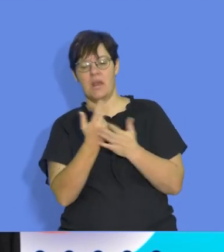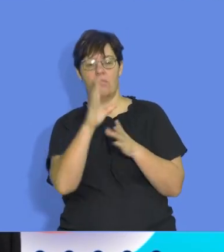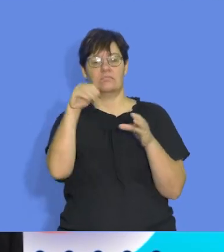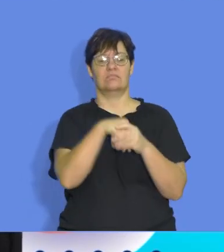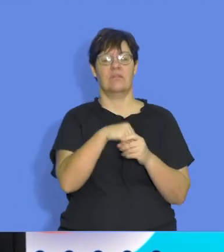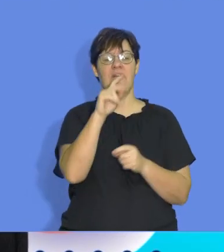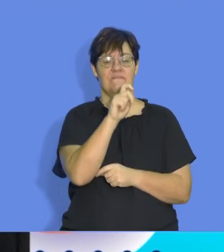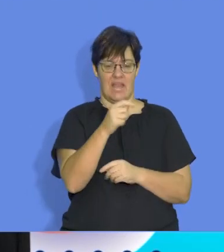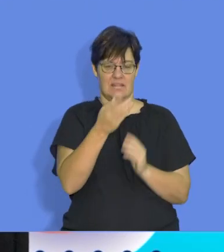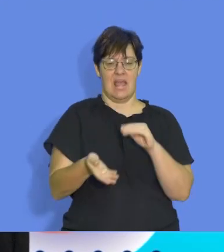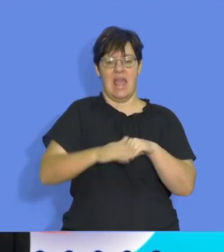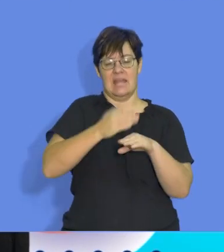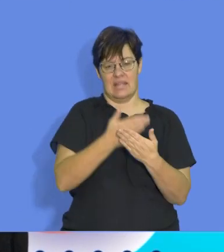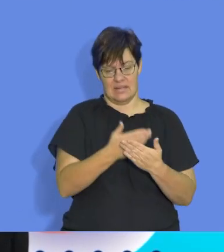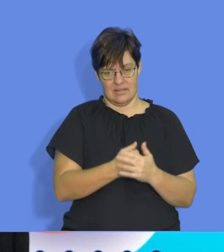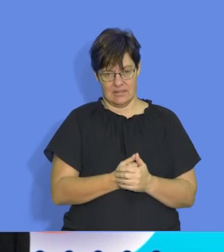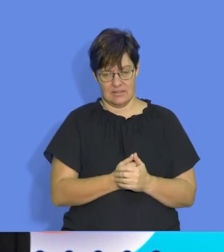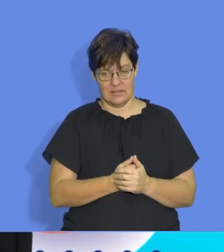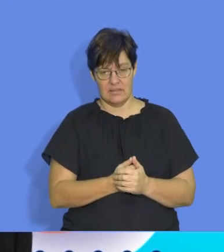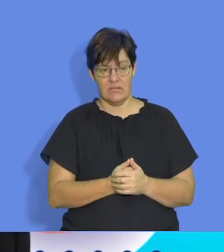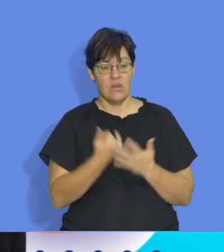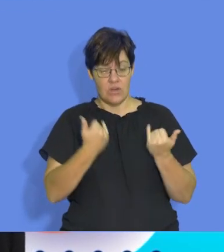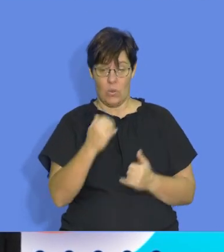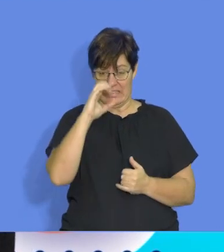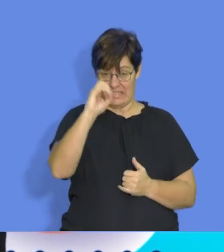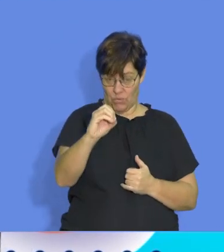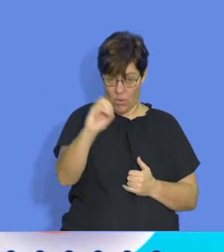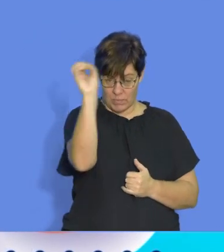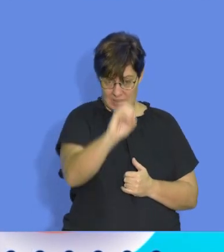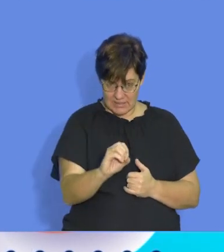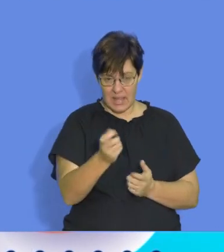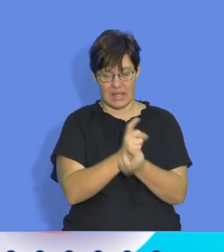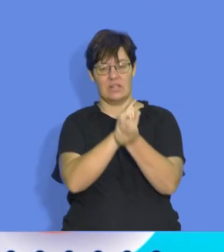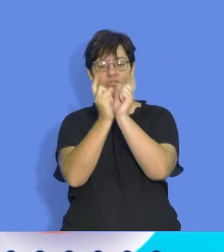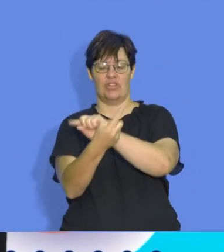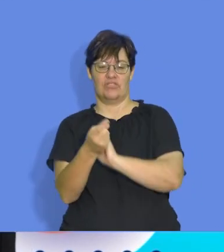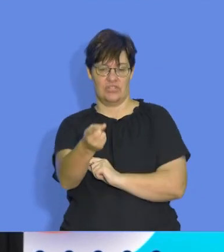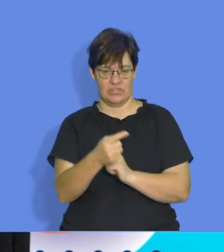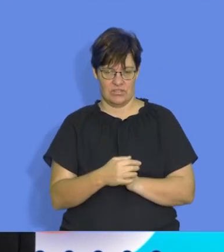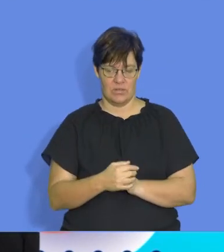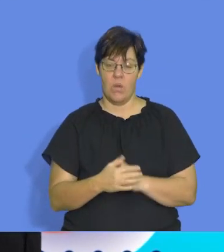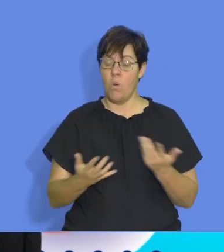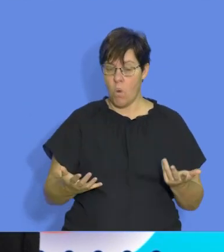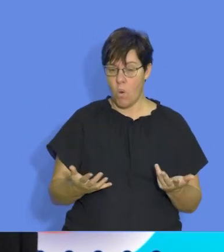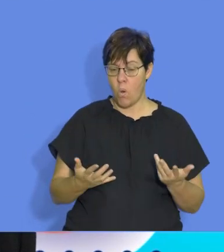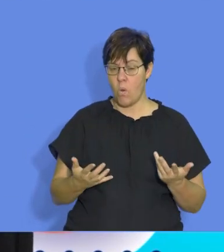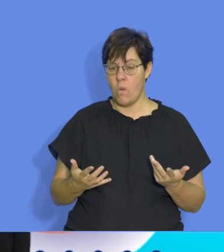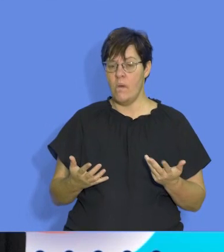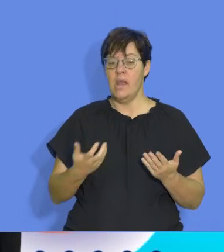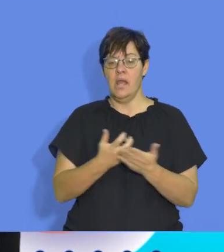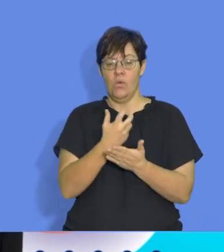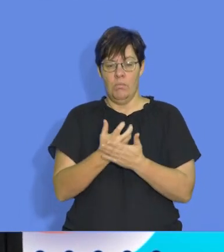VATable. So those items that are currently zero rated, it can change. Or if the conditions in the economy